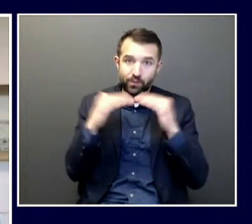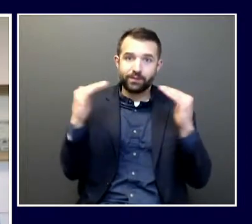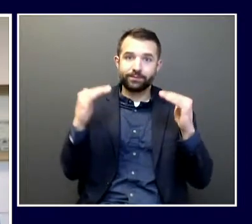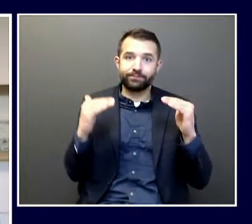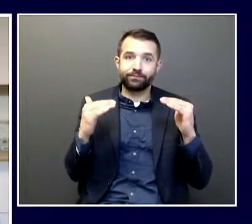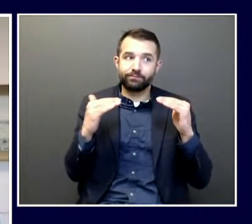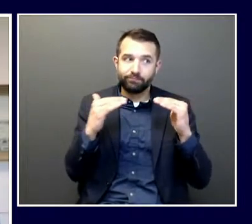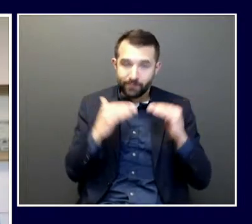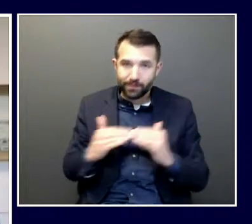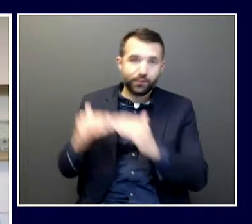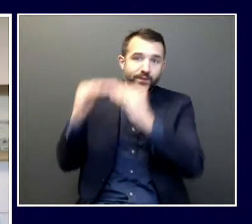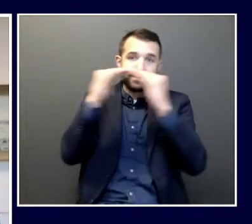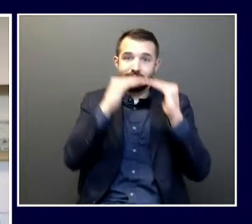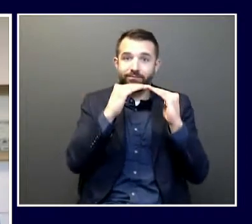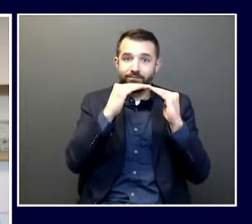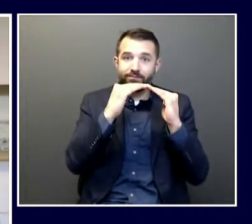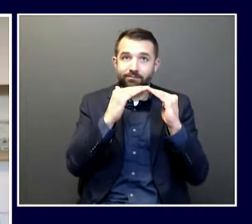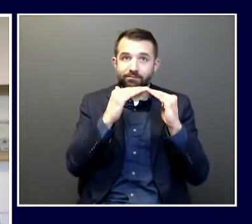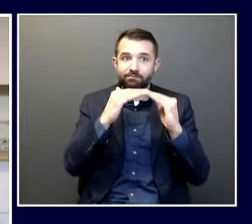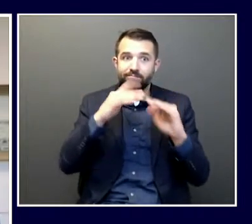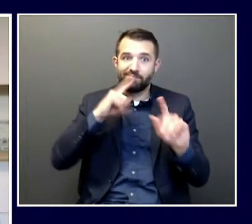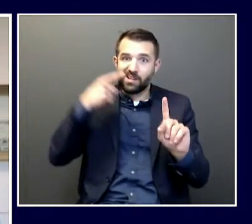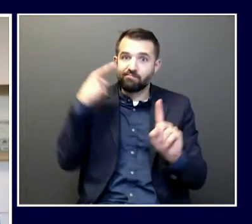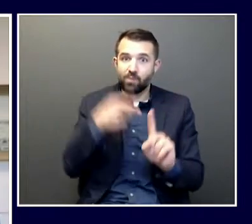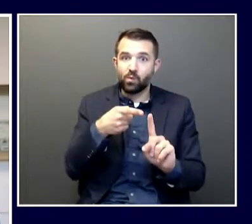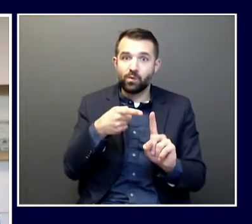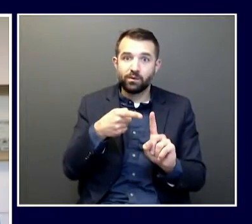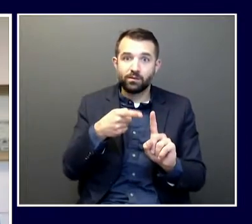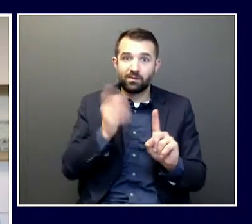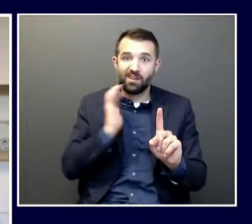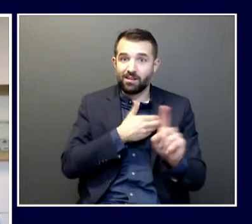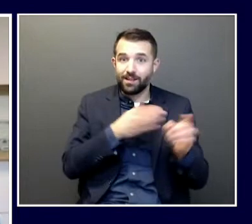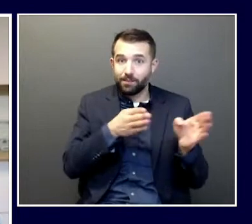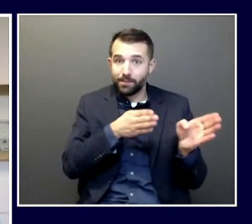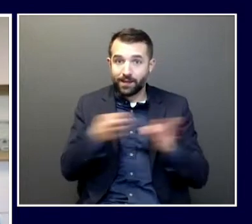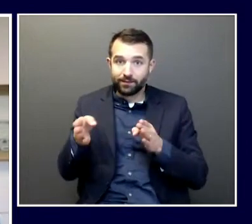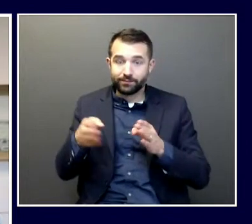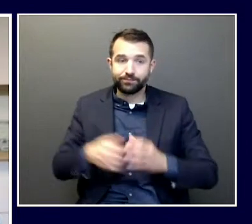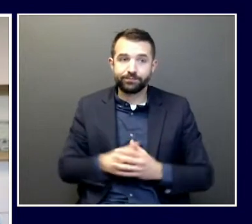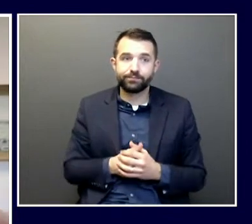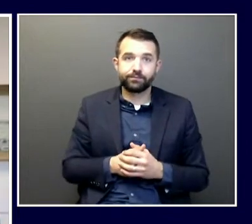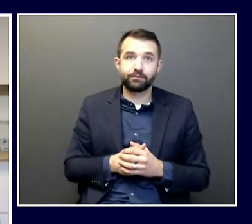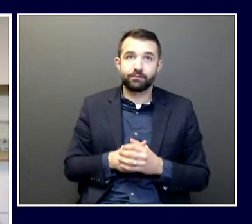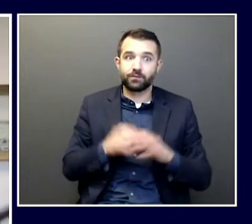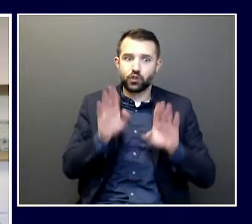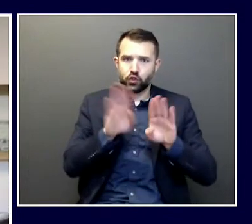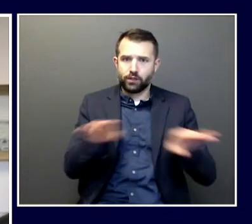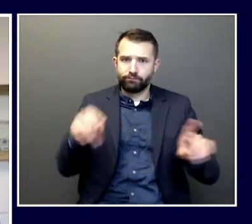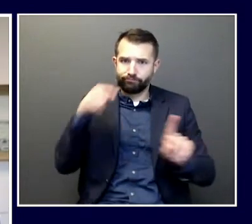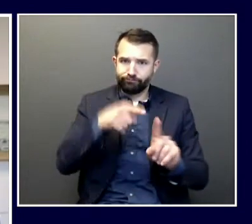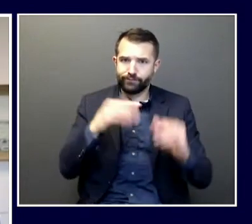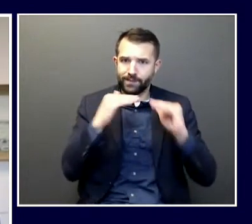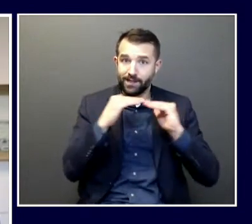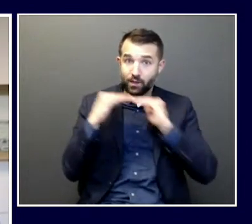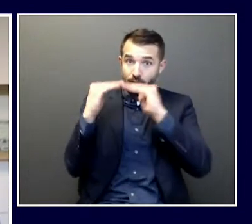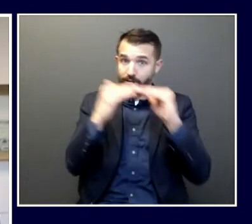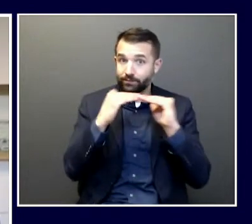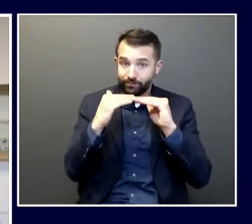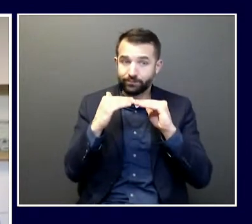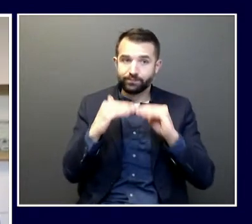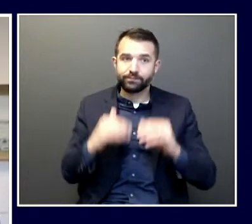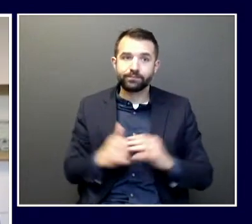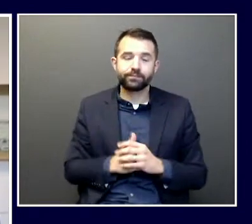so much about efficiency as it was with the adult, as you heard me talk about 10 months ago. Equity was the overarching